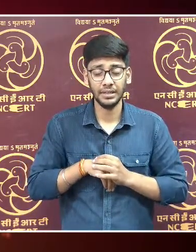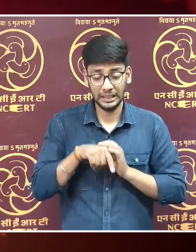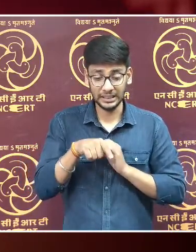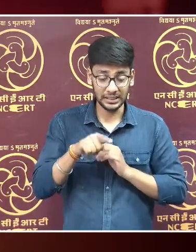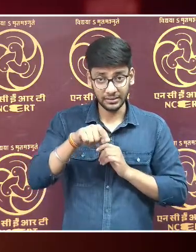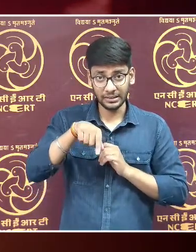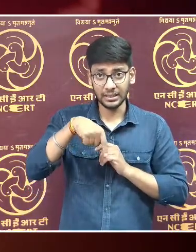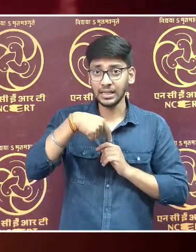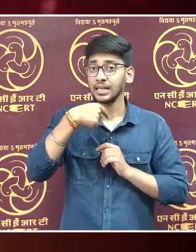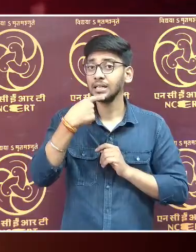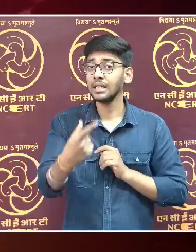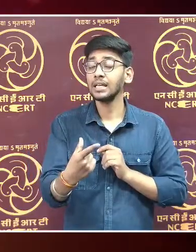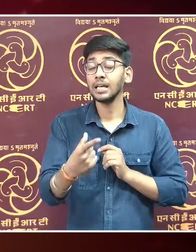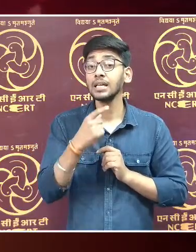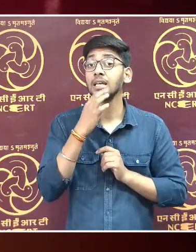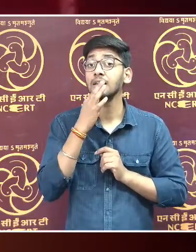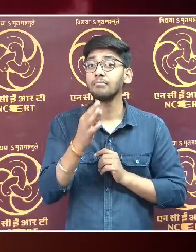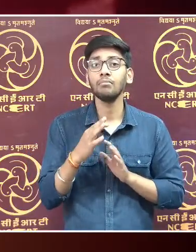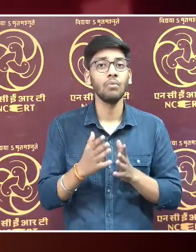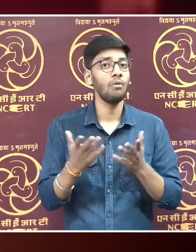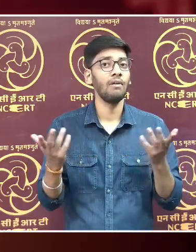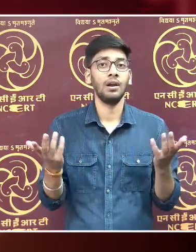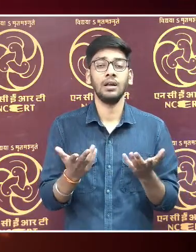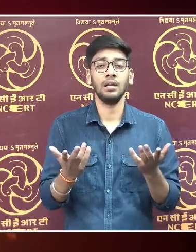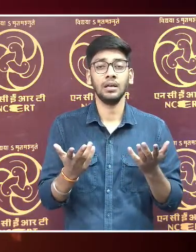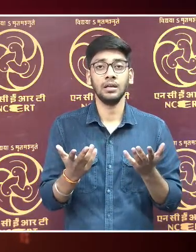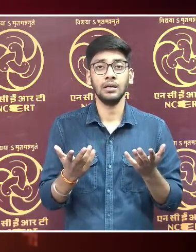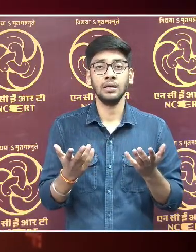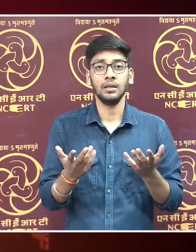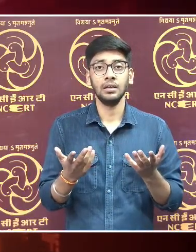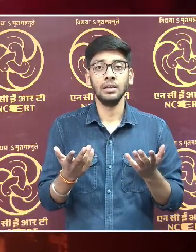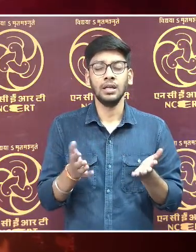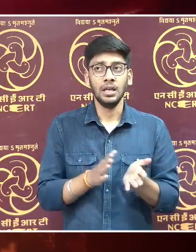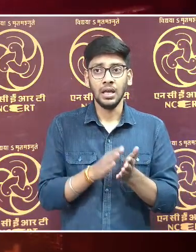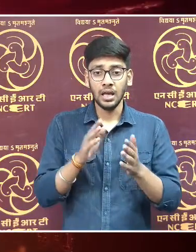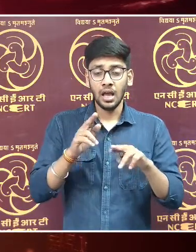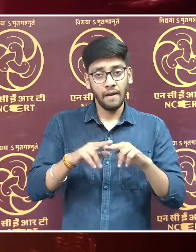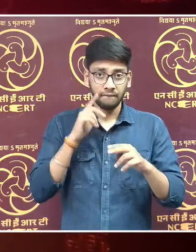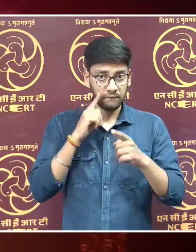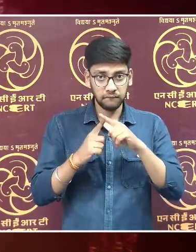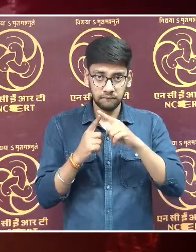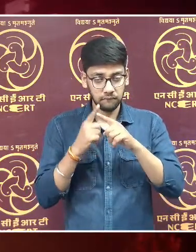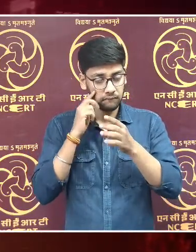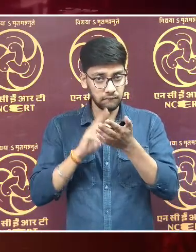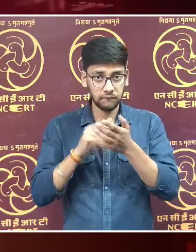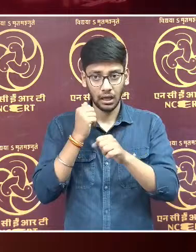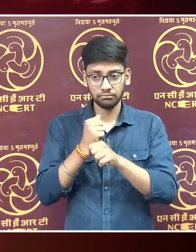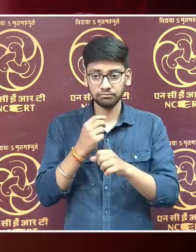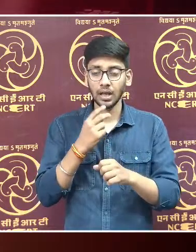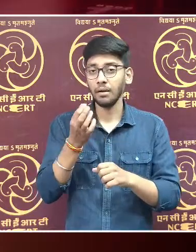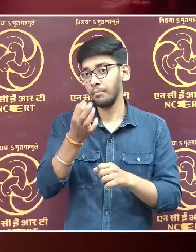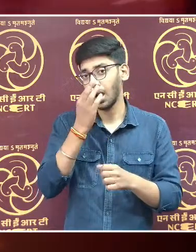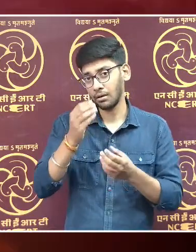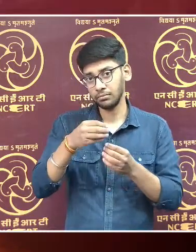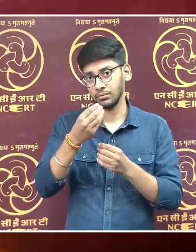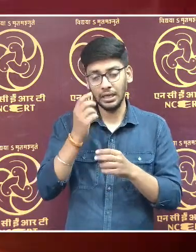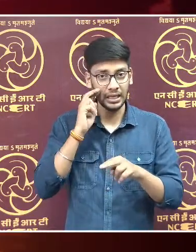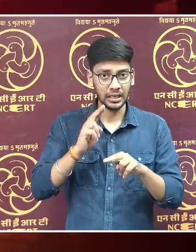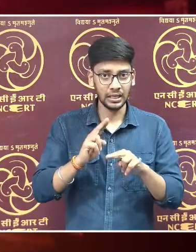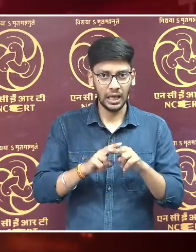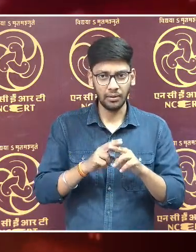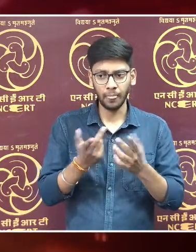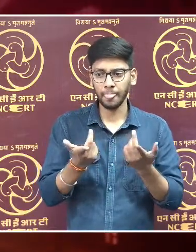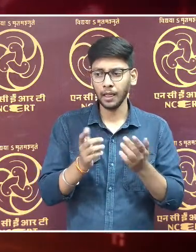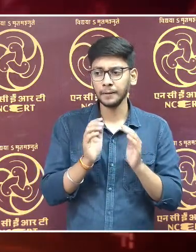important, the oral rehabilitation. Okay, because just fitting them with the hearing aid is like giving them the medicines, and we don't see whether the child is